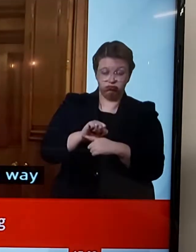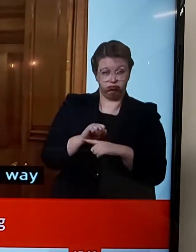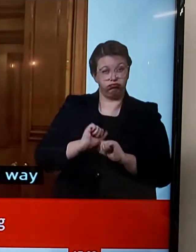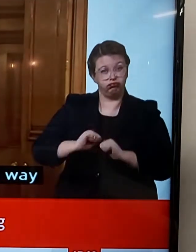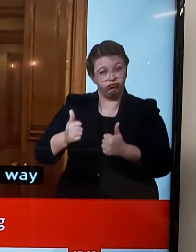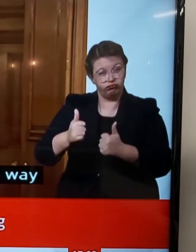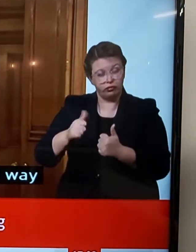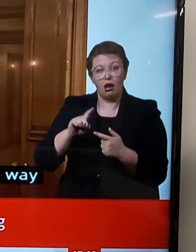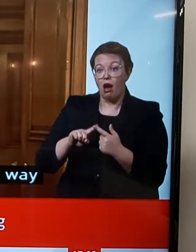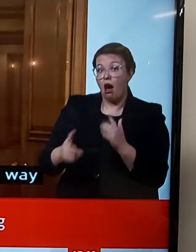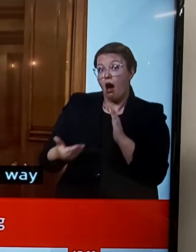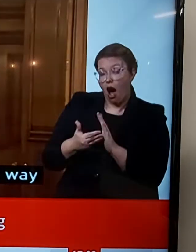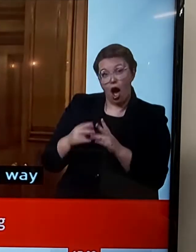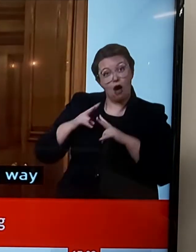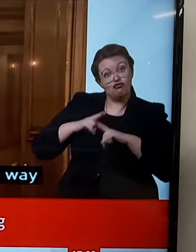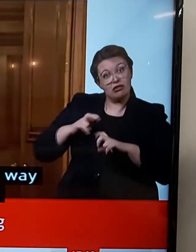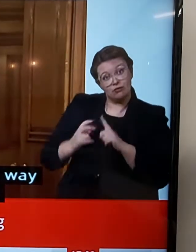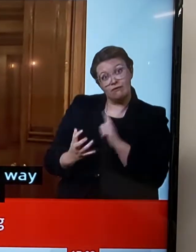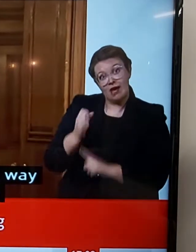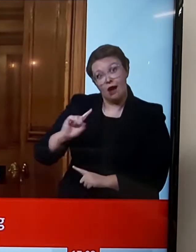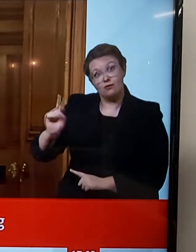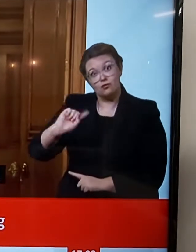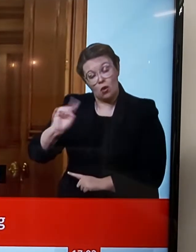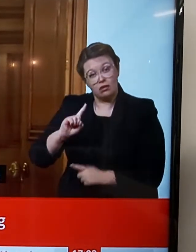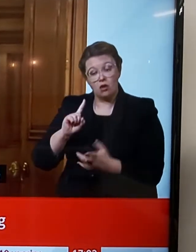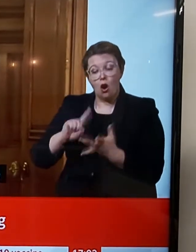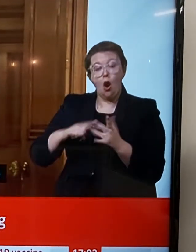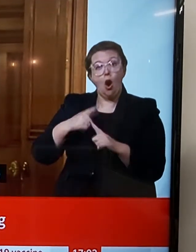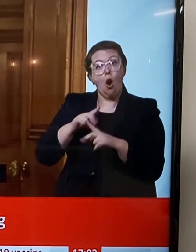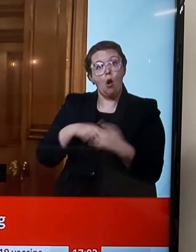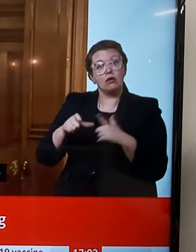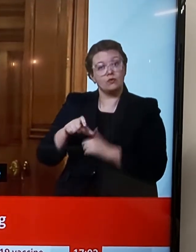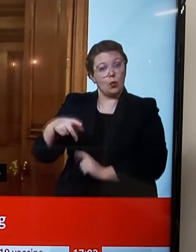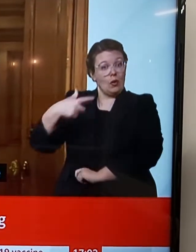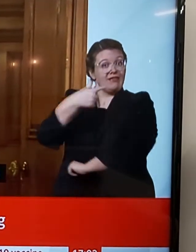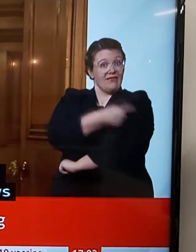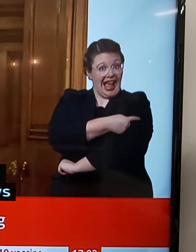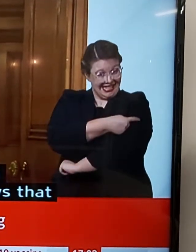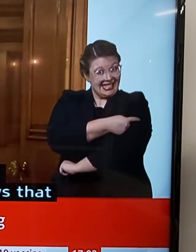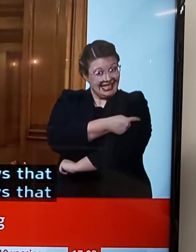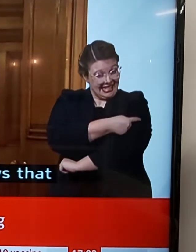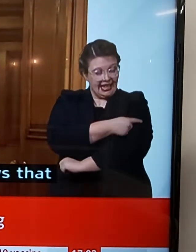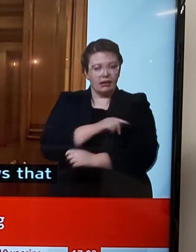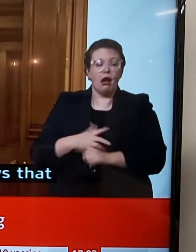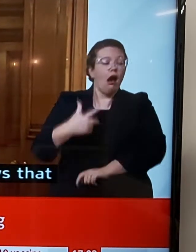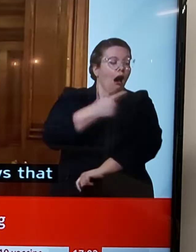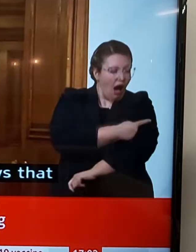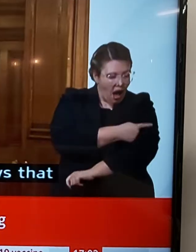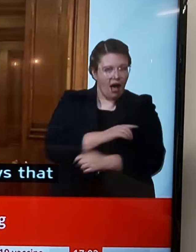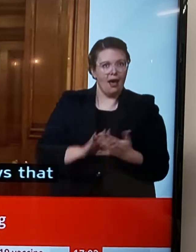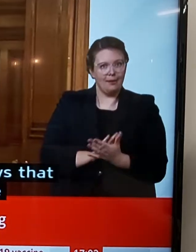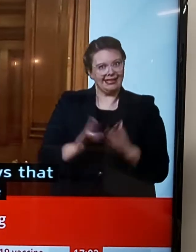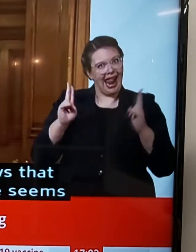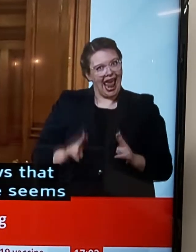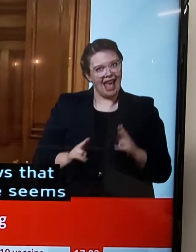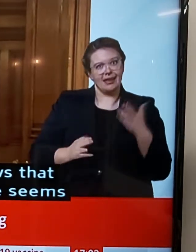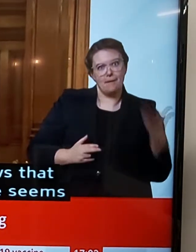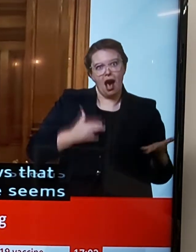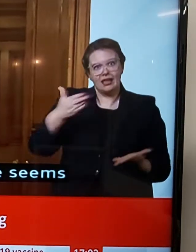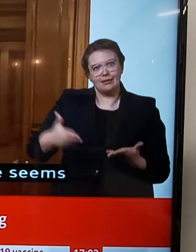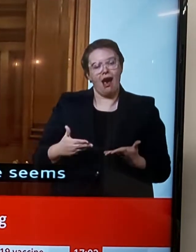the Oxford AstraZeneca vaccine seems likely to reduce transmission to others. And even if